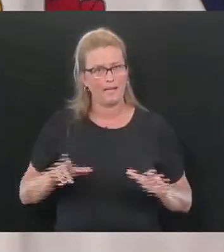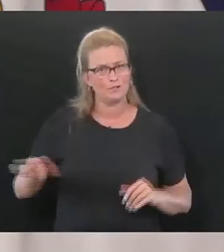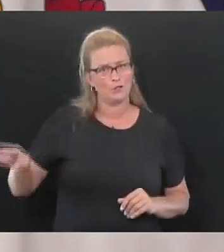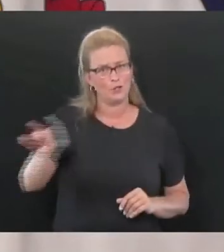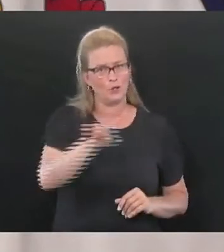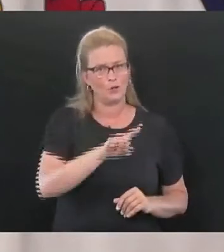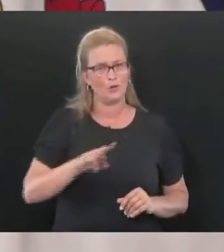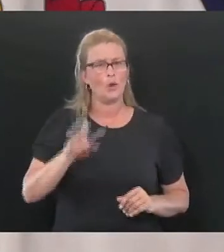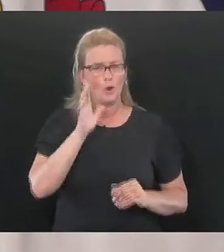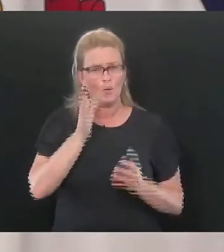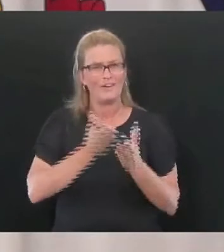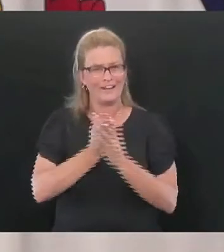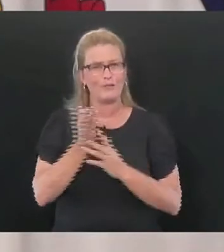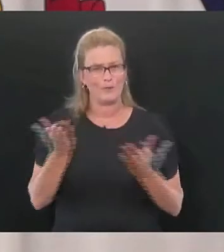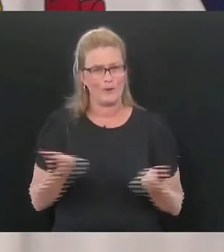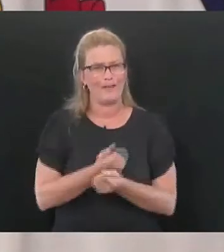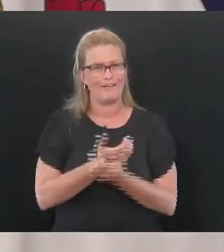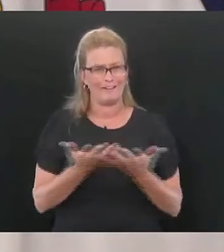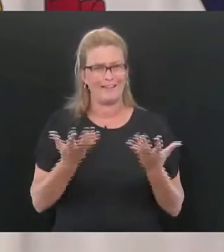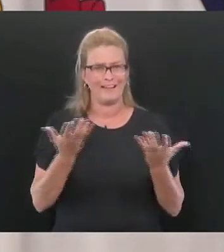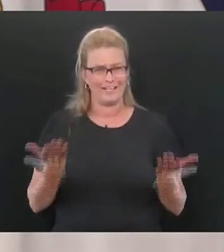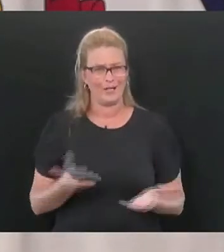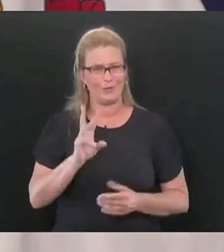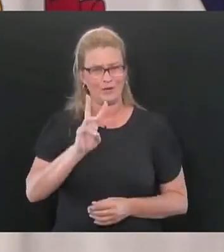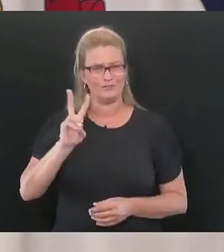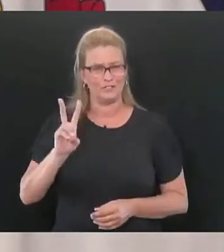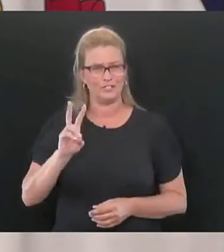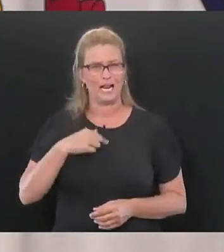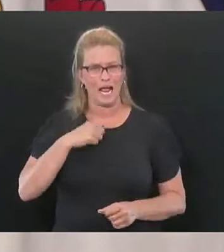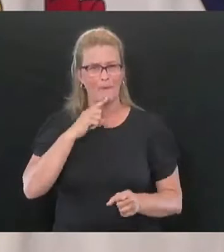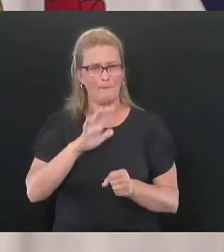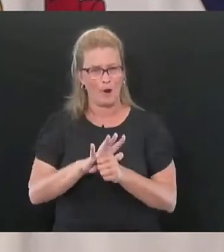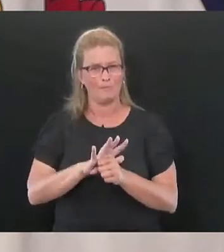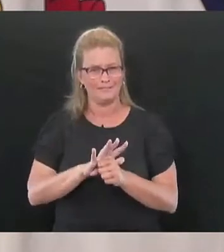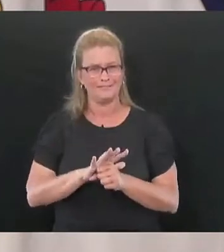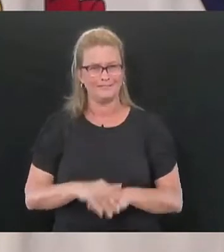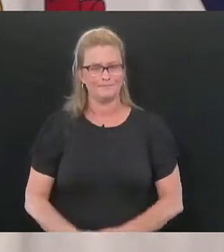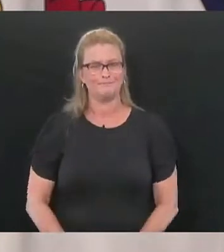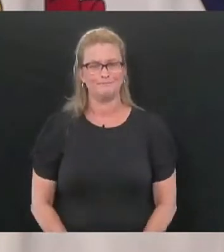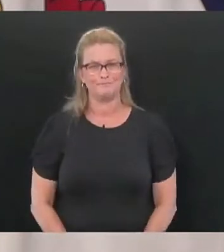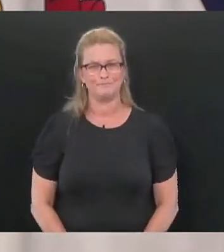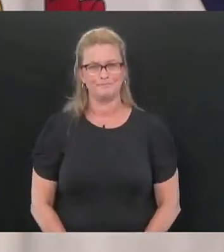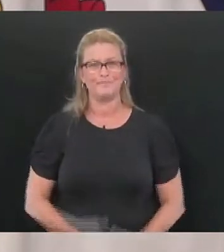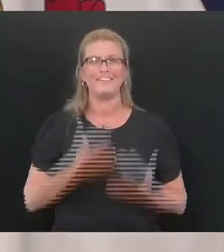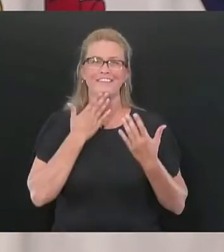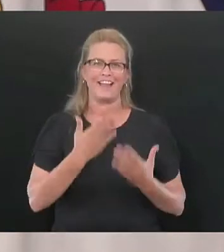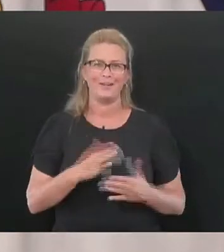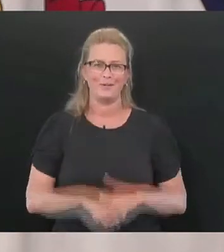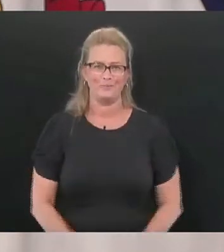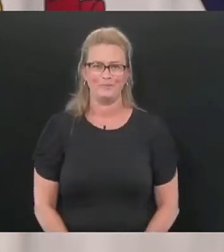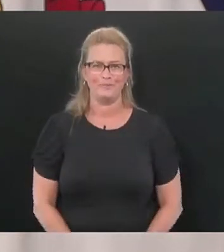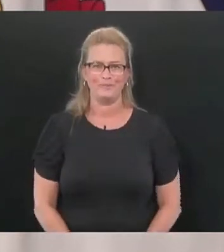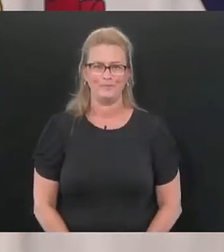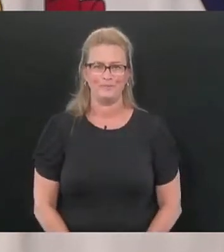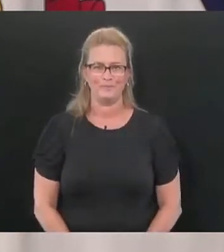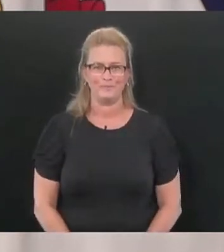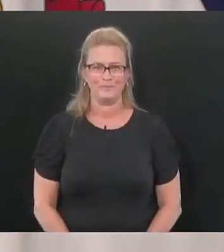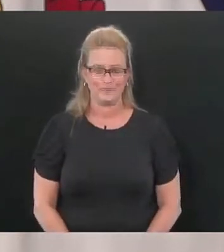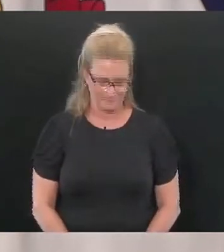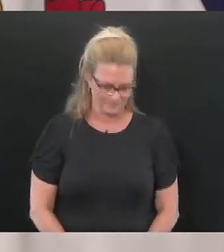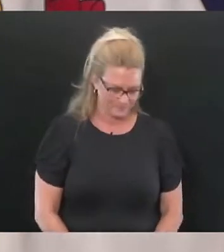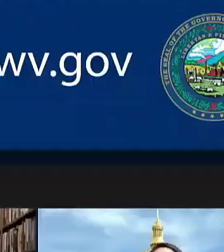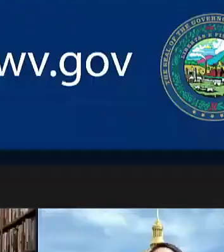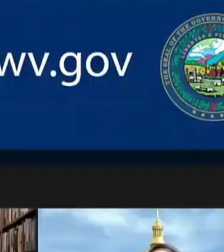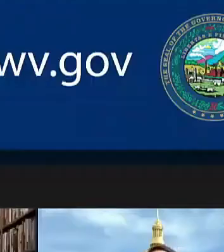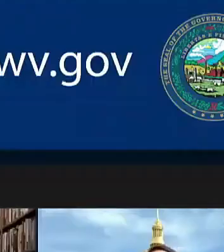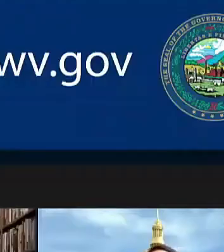way, and we're going to get through this, West Virginia. I'll promise you we're going to get there. Thank you. All right, thank you, Governor.